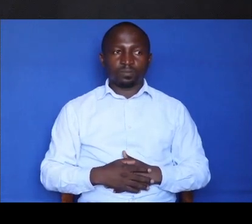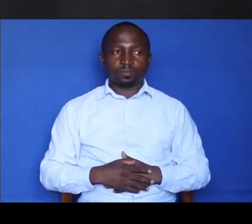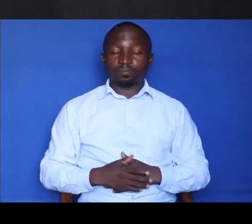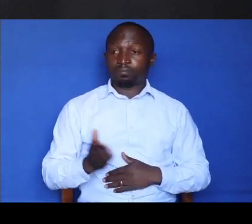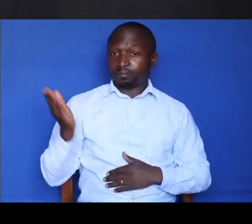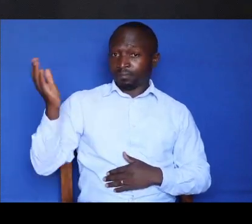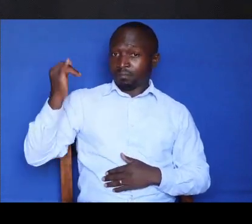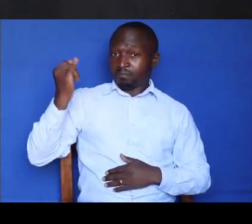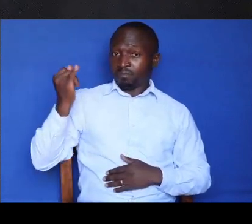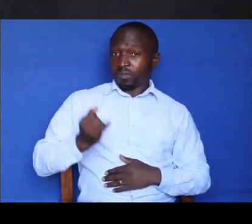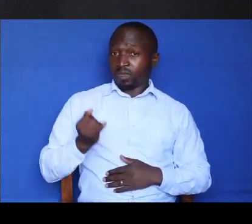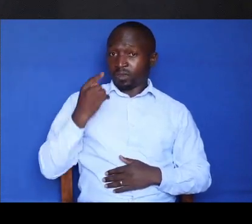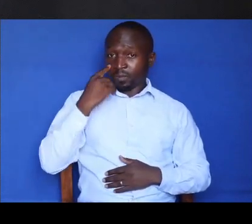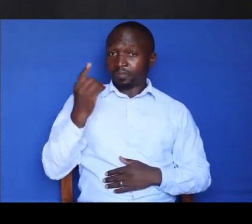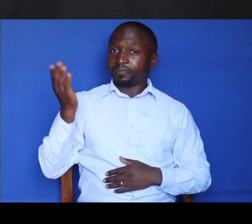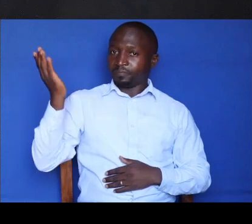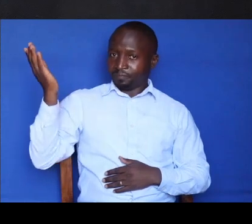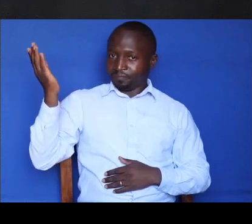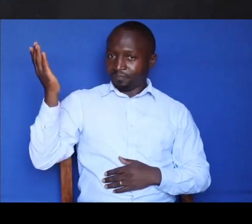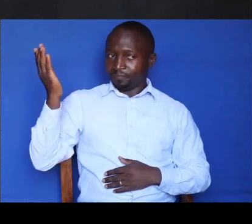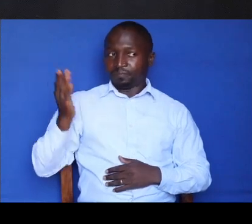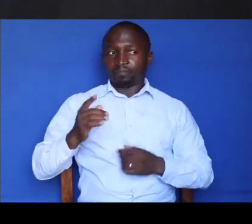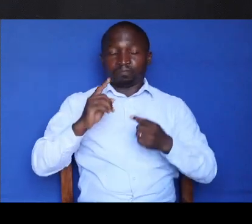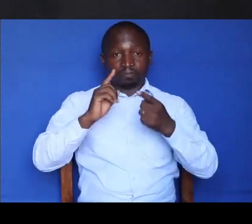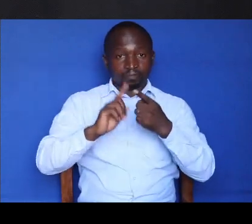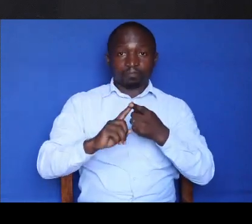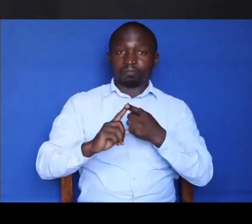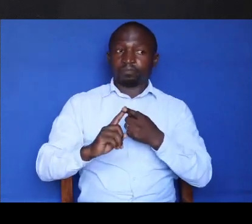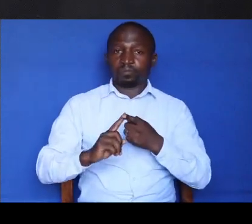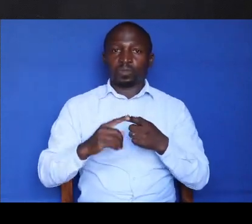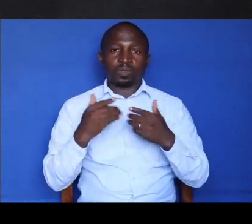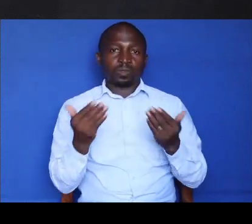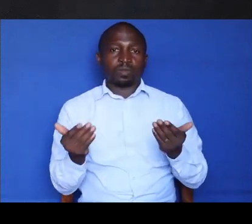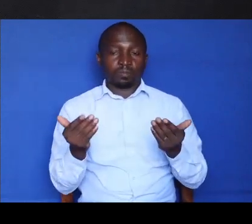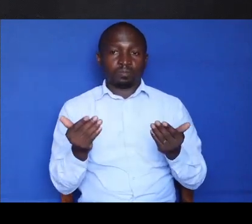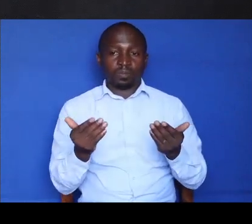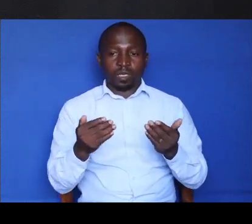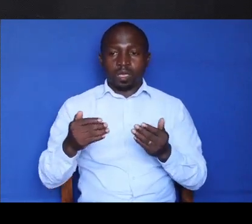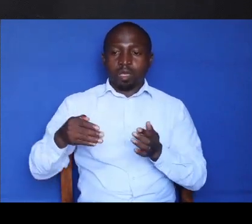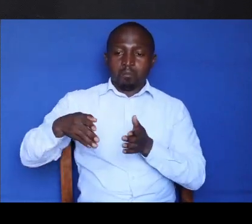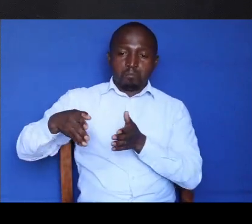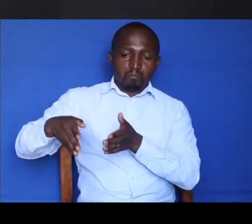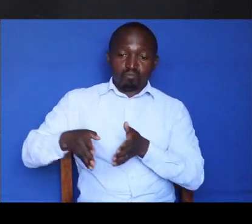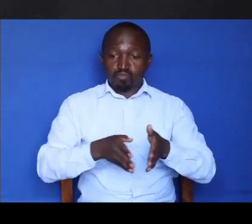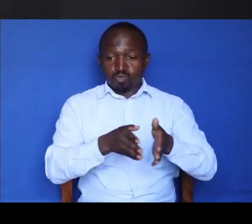This diagram, you follow, is of river meander.